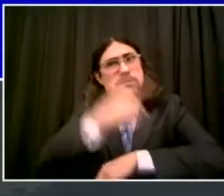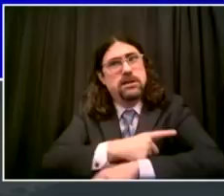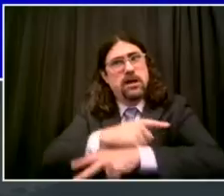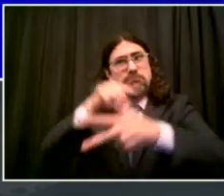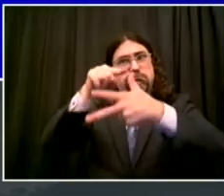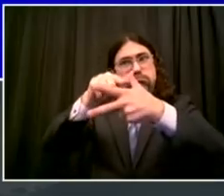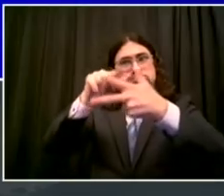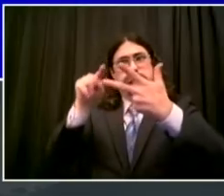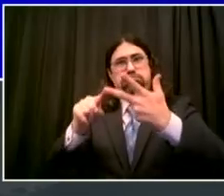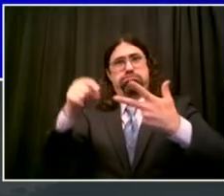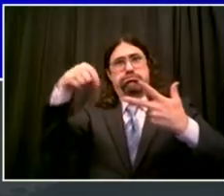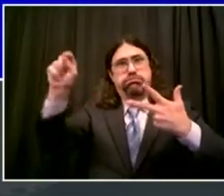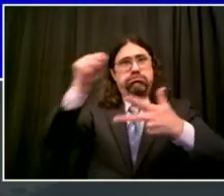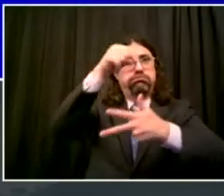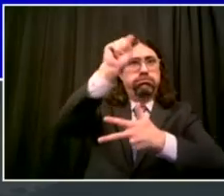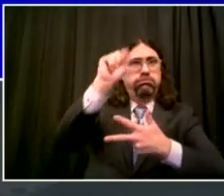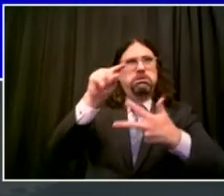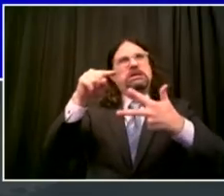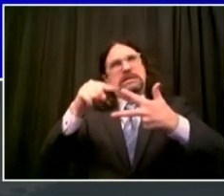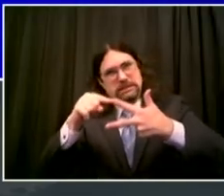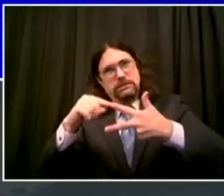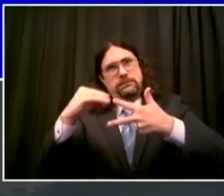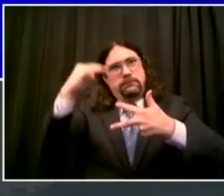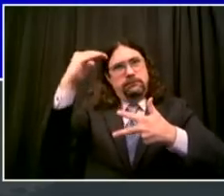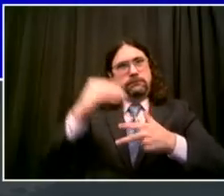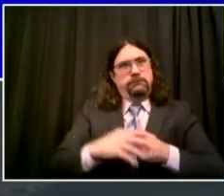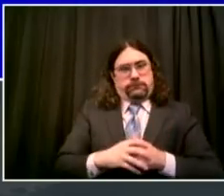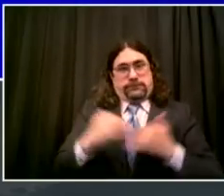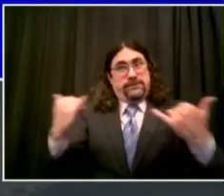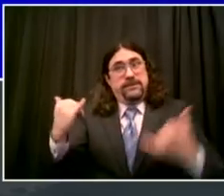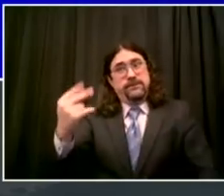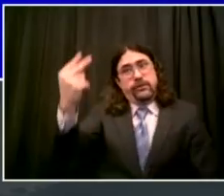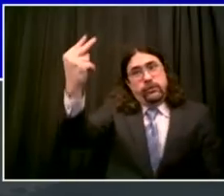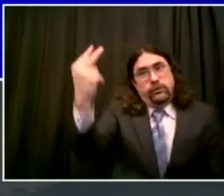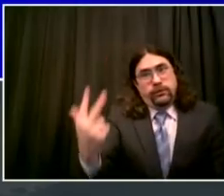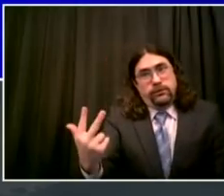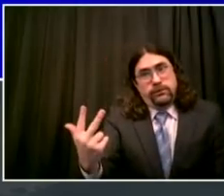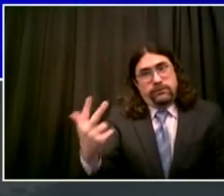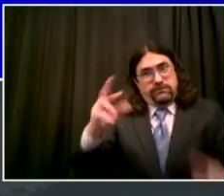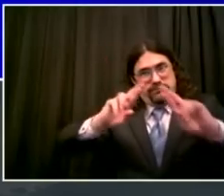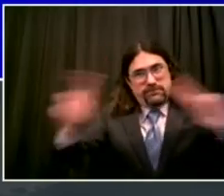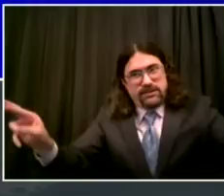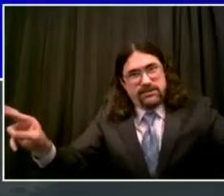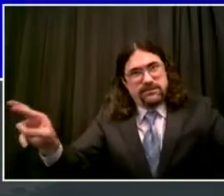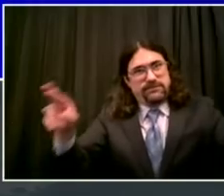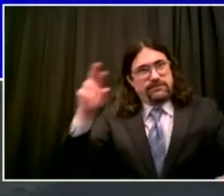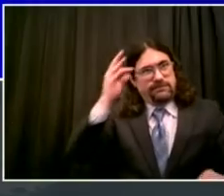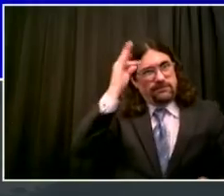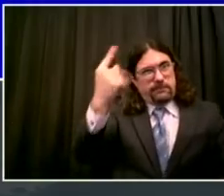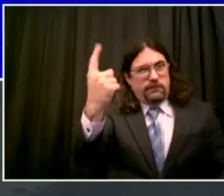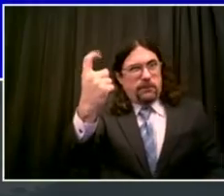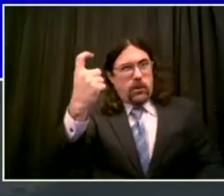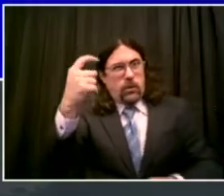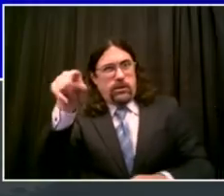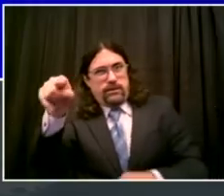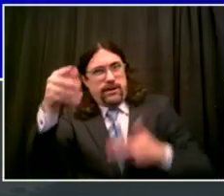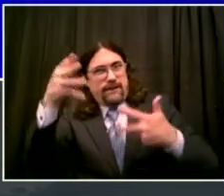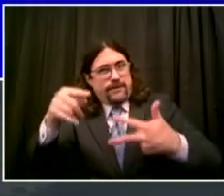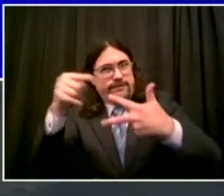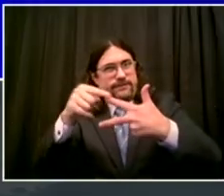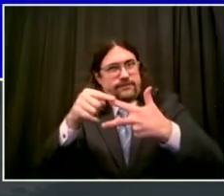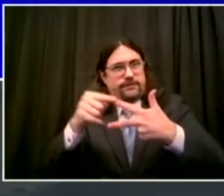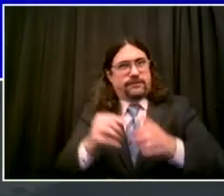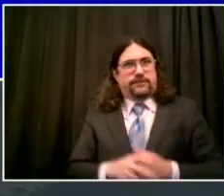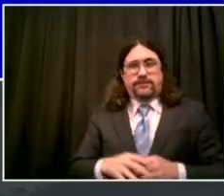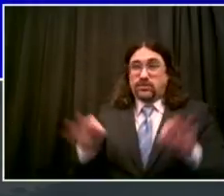We'll be watching the numbers, and I'll do the disclaimer. The numbers have to keep moving in the right direction, stay in the right direction. That's what tells us